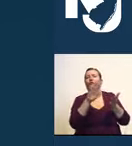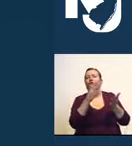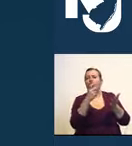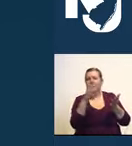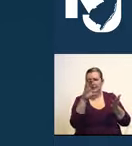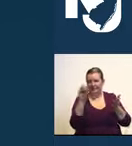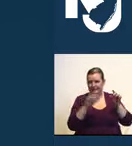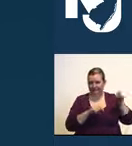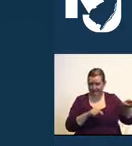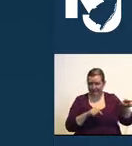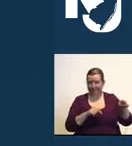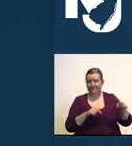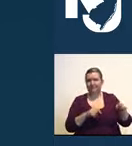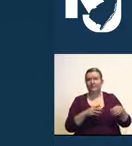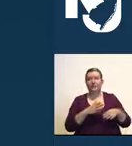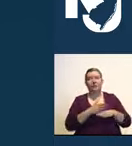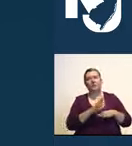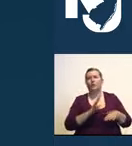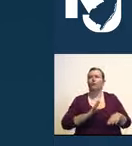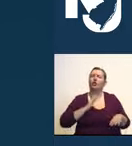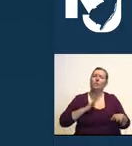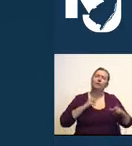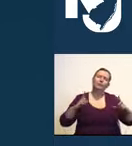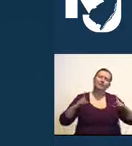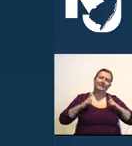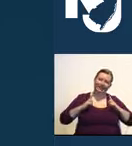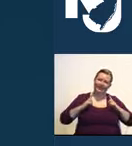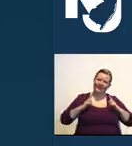and even after his formal retirement from that position,